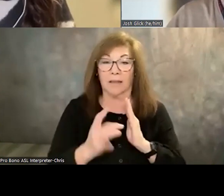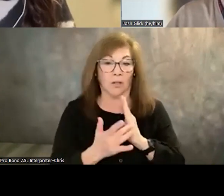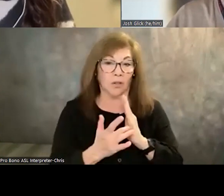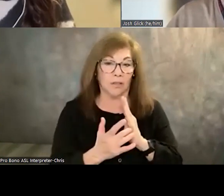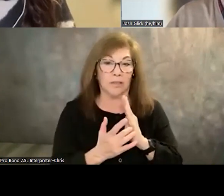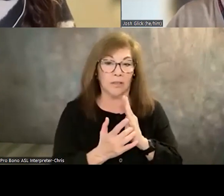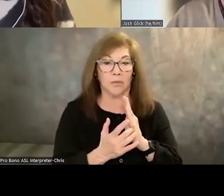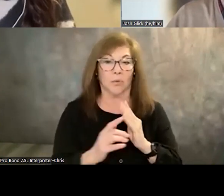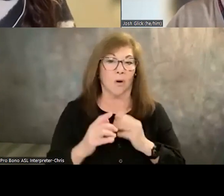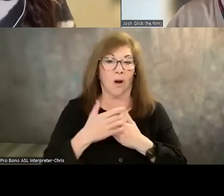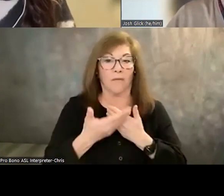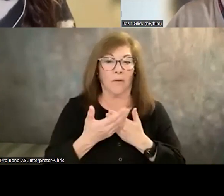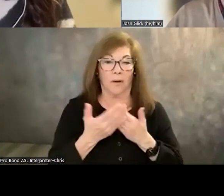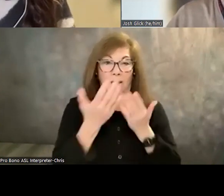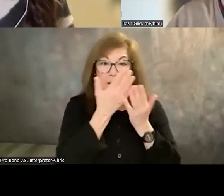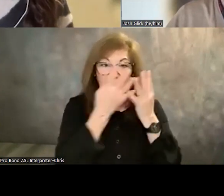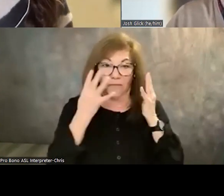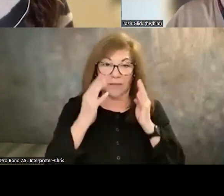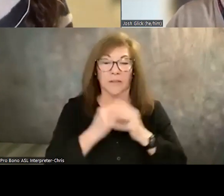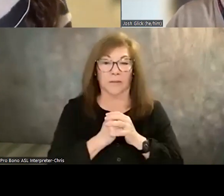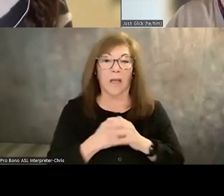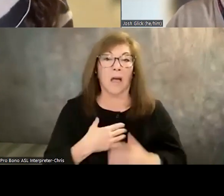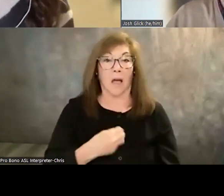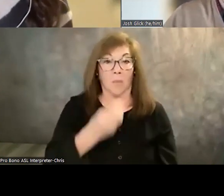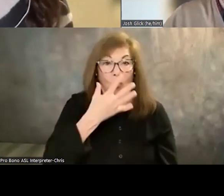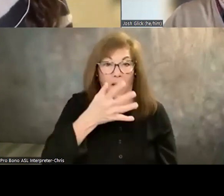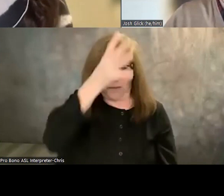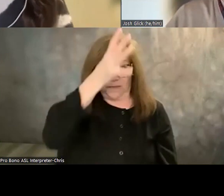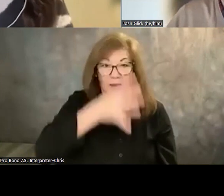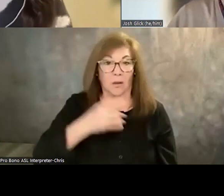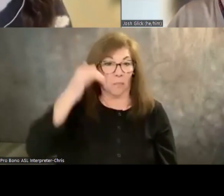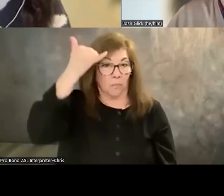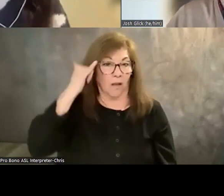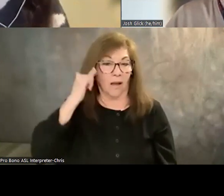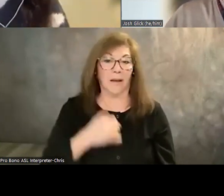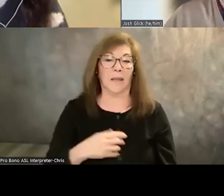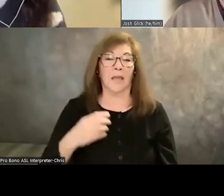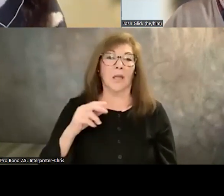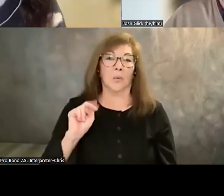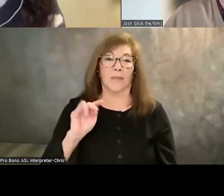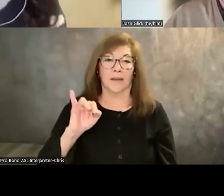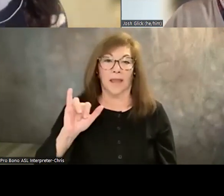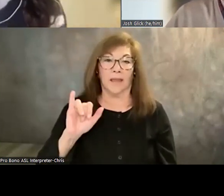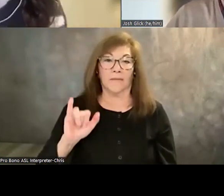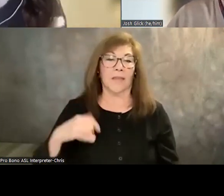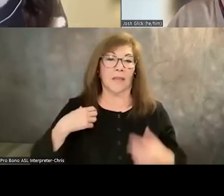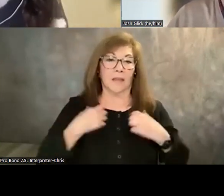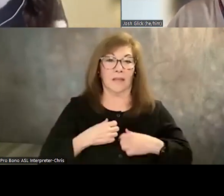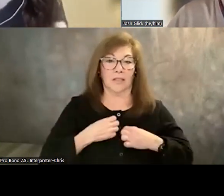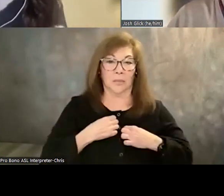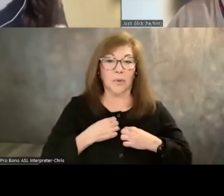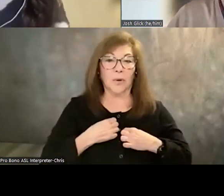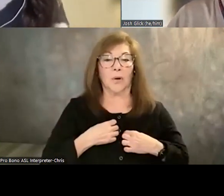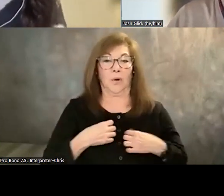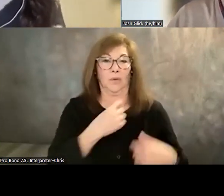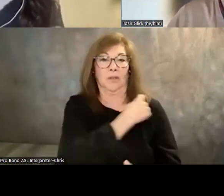And I should describe myself. I am a white blonde male wearing a navy jumper with off-white stripes